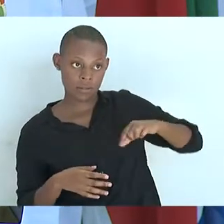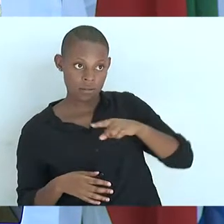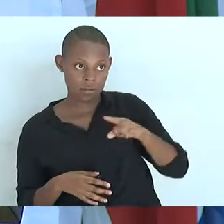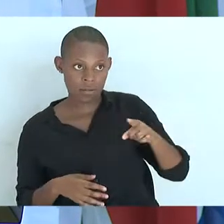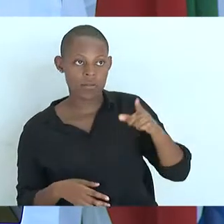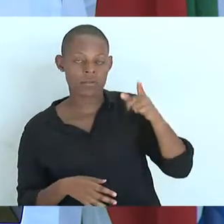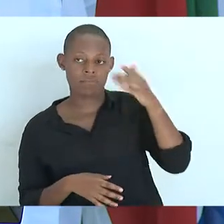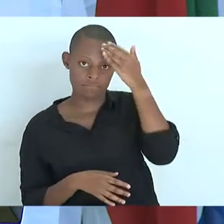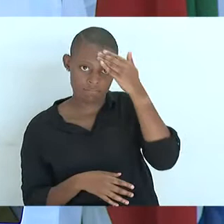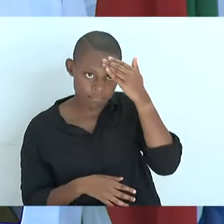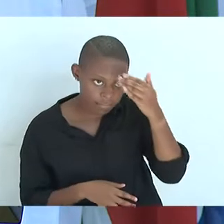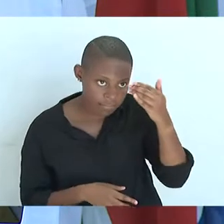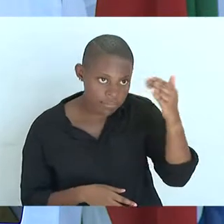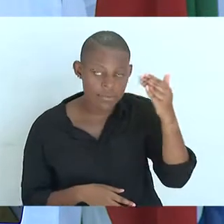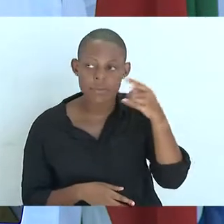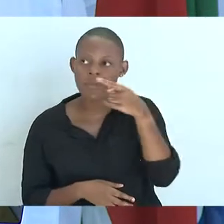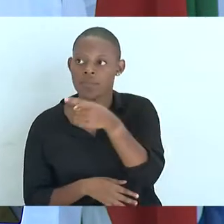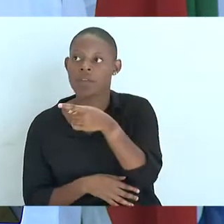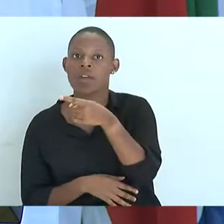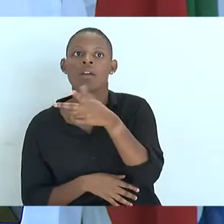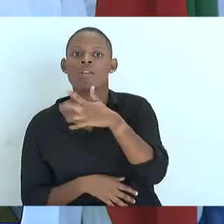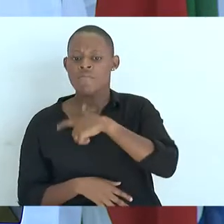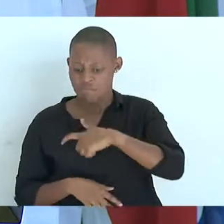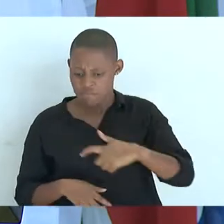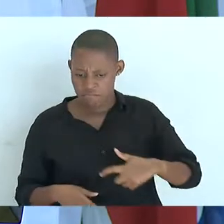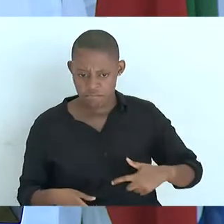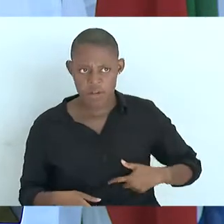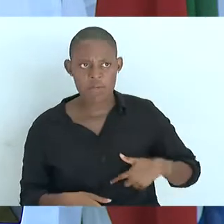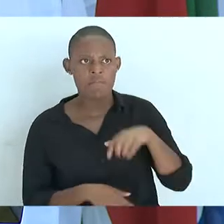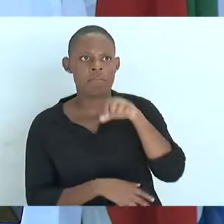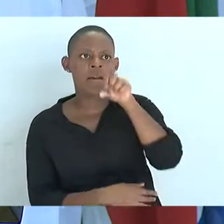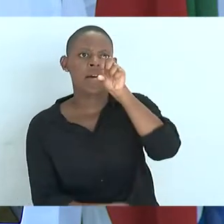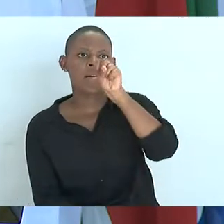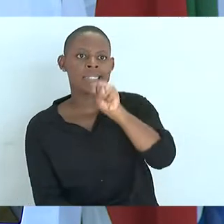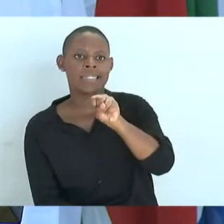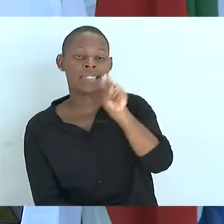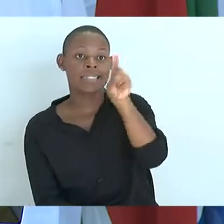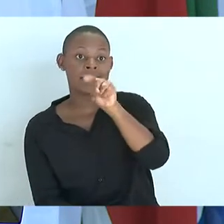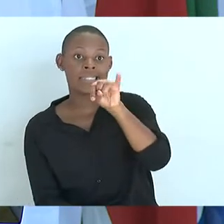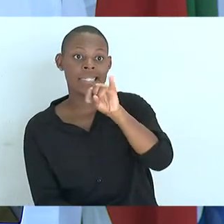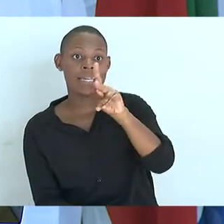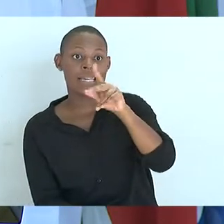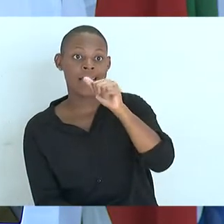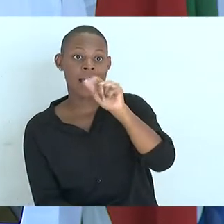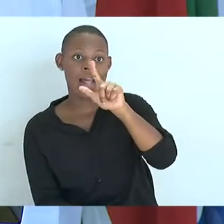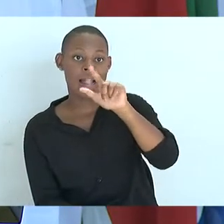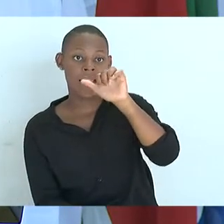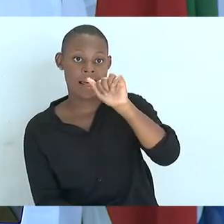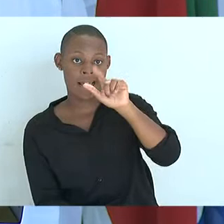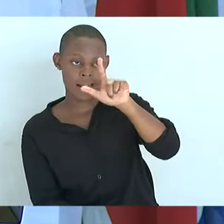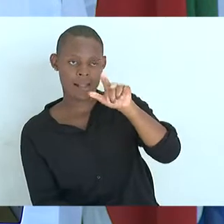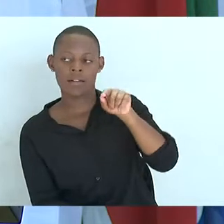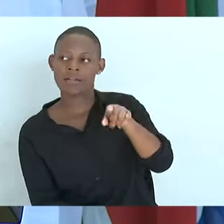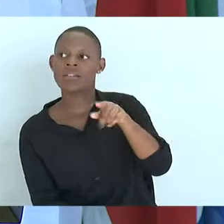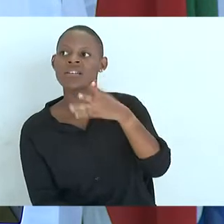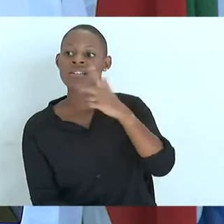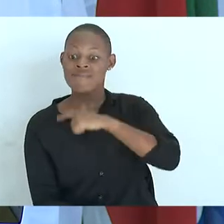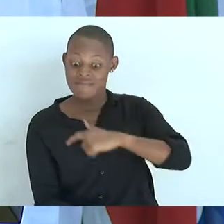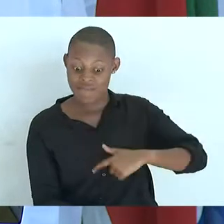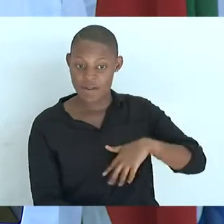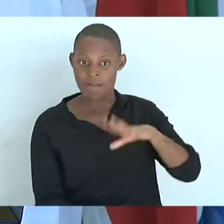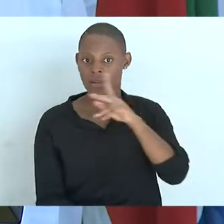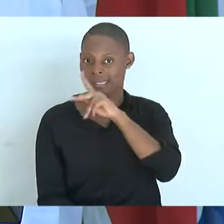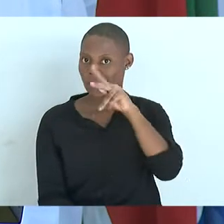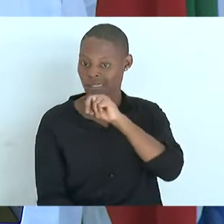our Premier, Honorable Zigalala, the Premier of KwaZulu-Natal. Greetings to